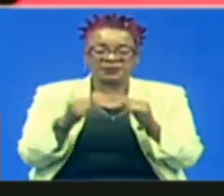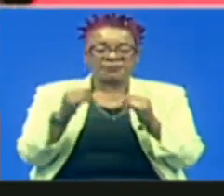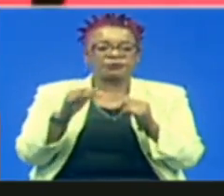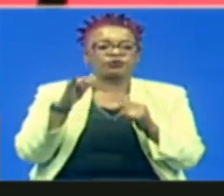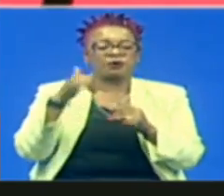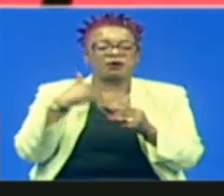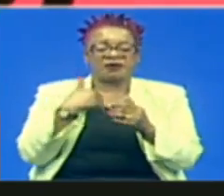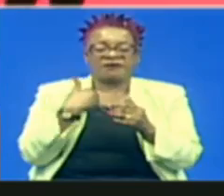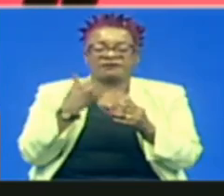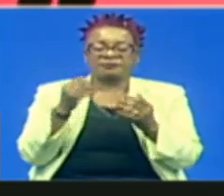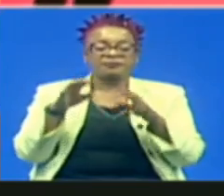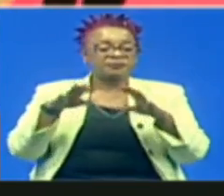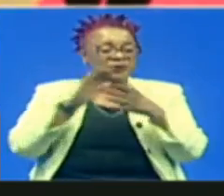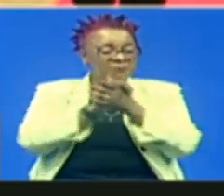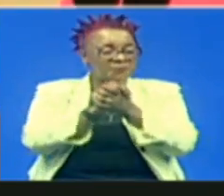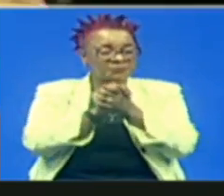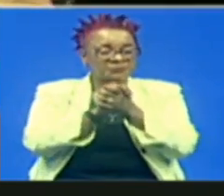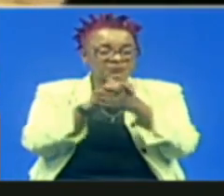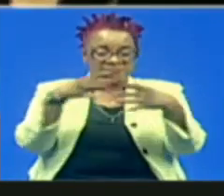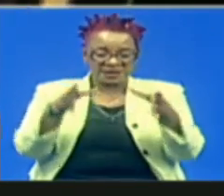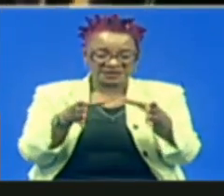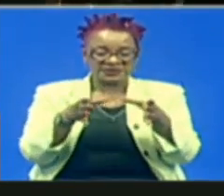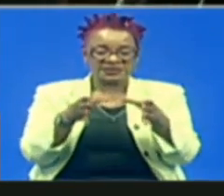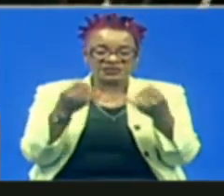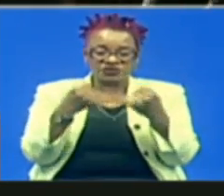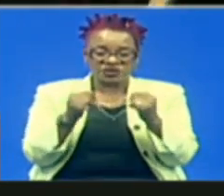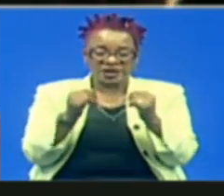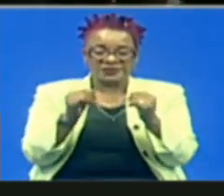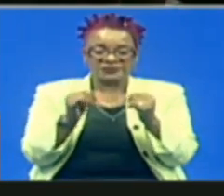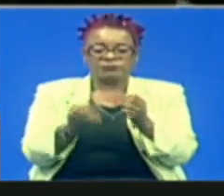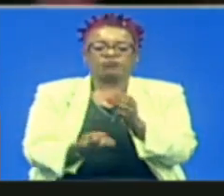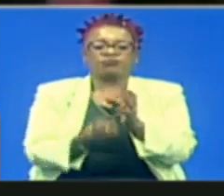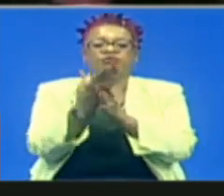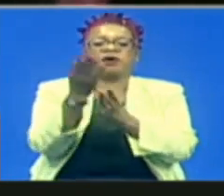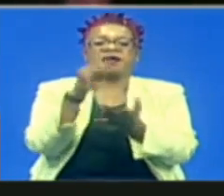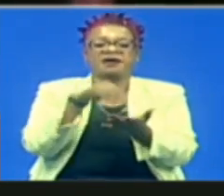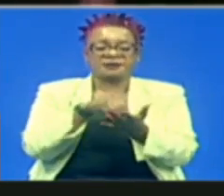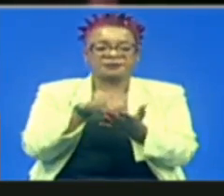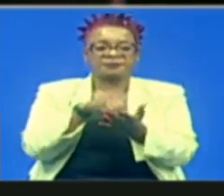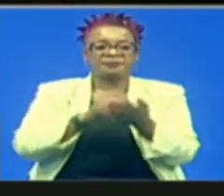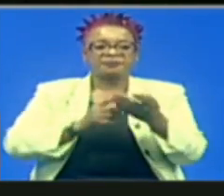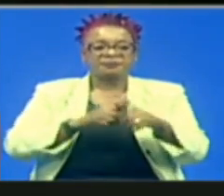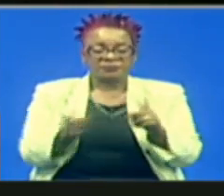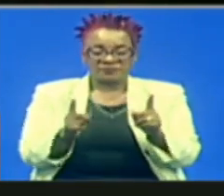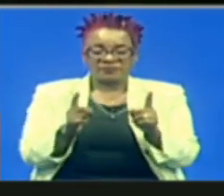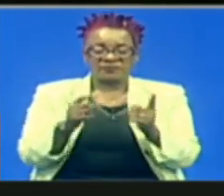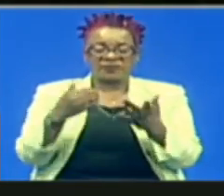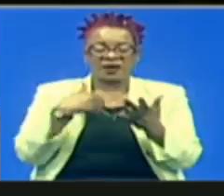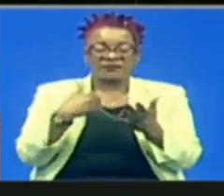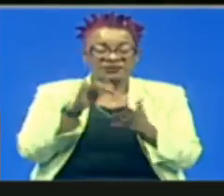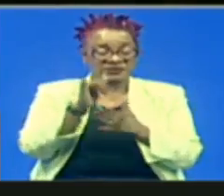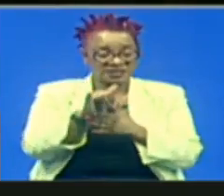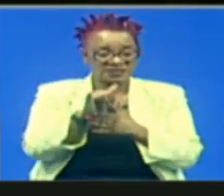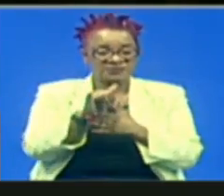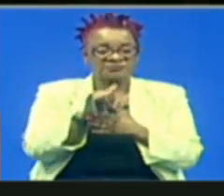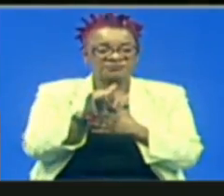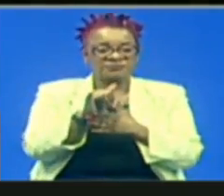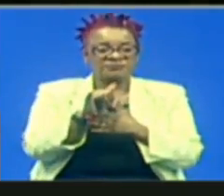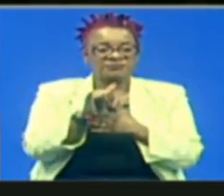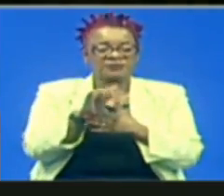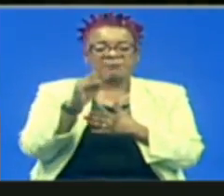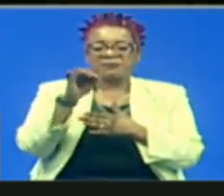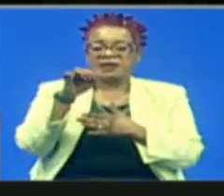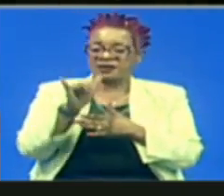ruptured pieces of the party and piece them back together, despite growing calls for him to do so. Mel